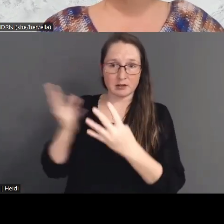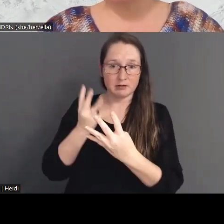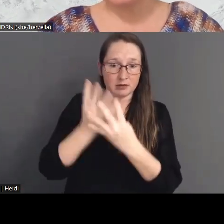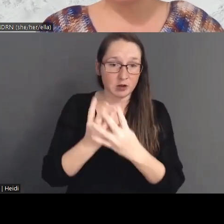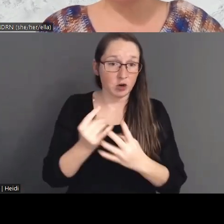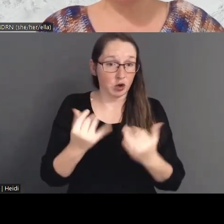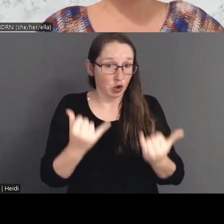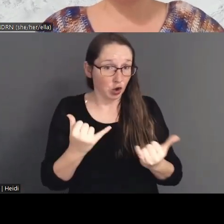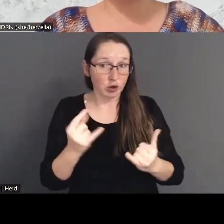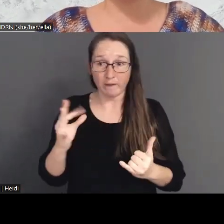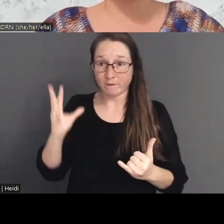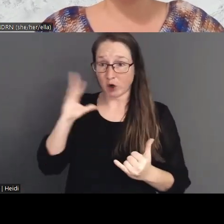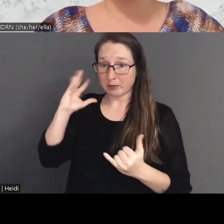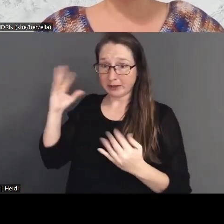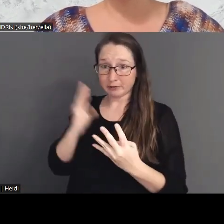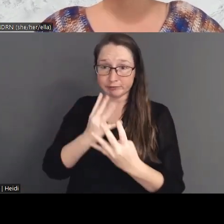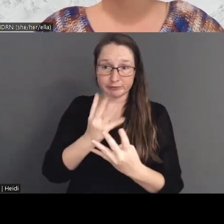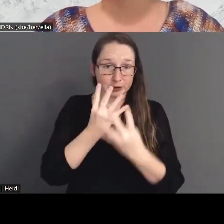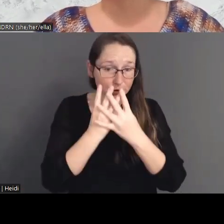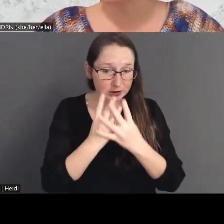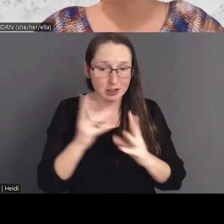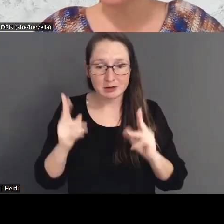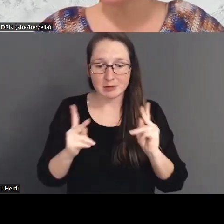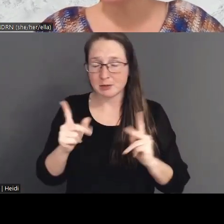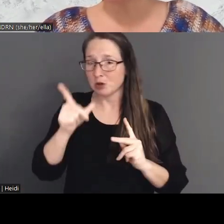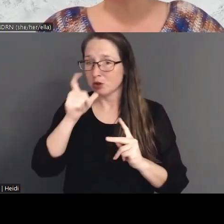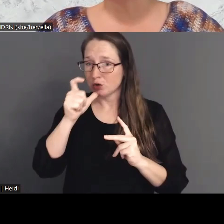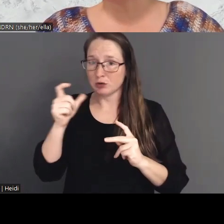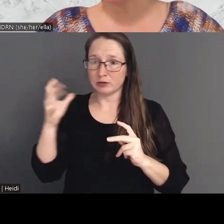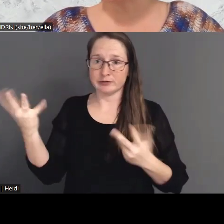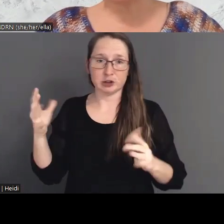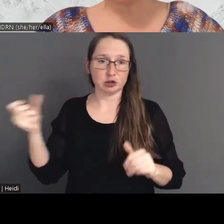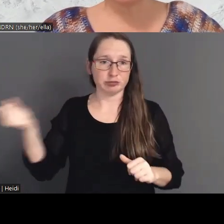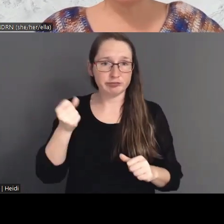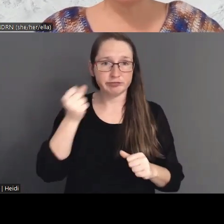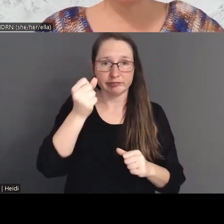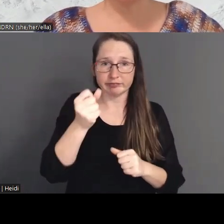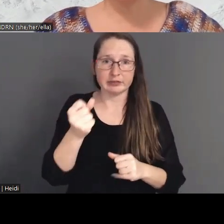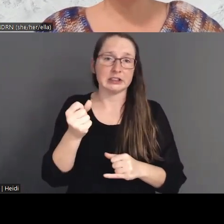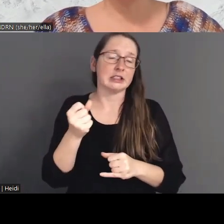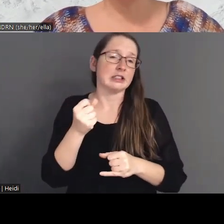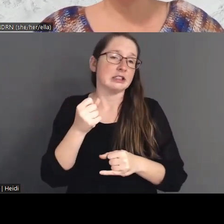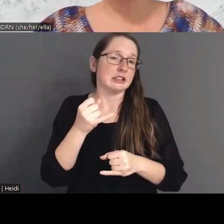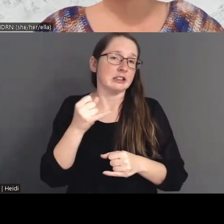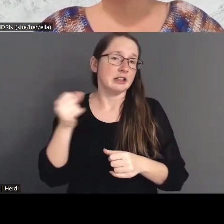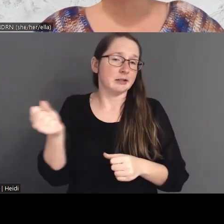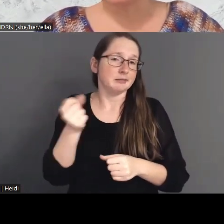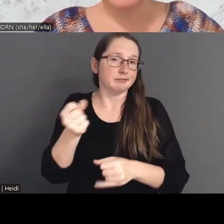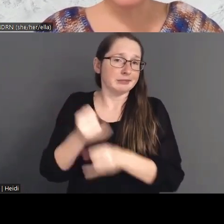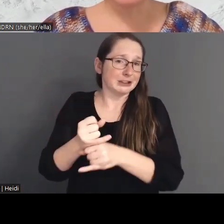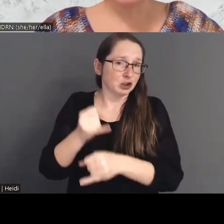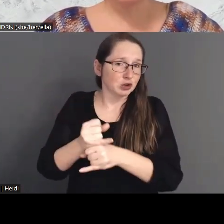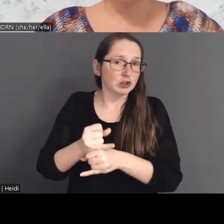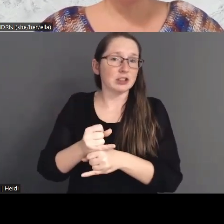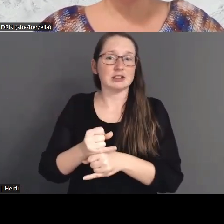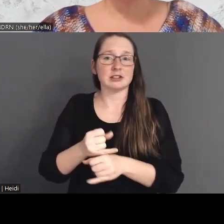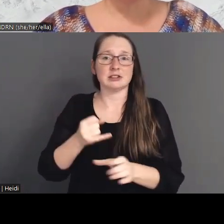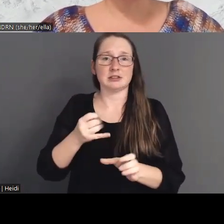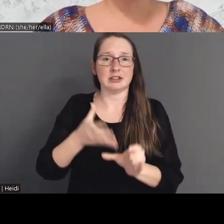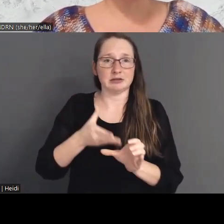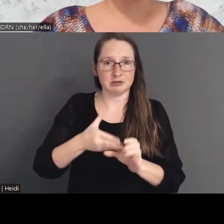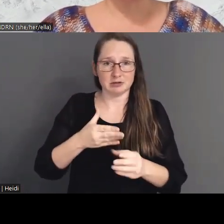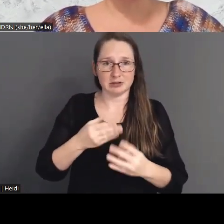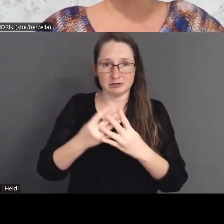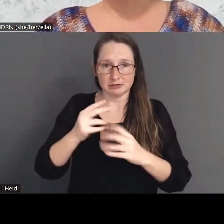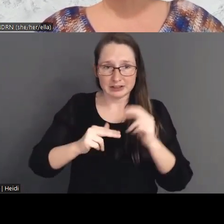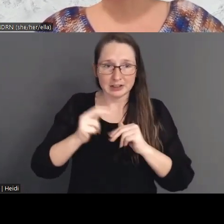currently and formerly incarcerated, people who have been institutionalized in psychiatric facilities, people of color,